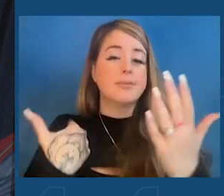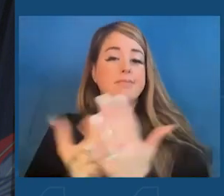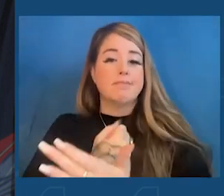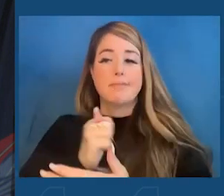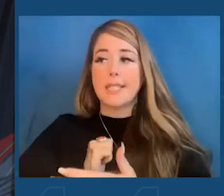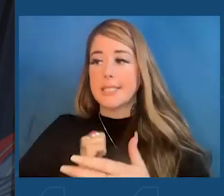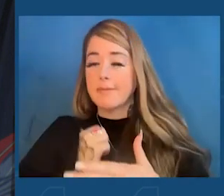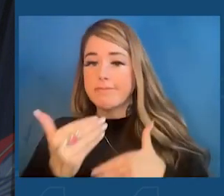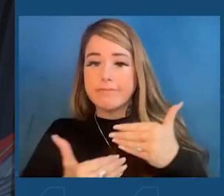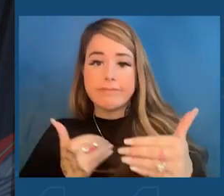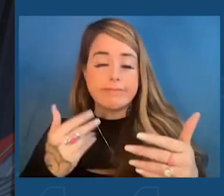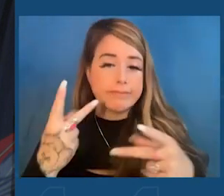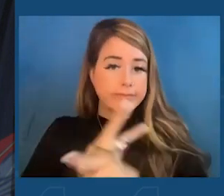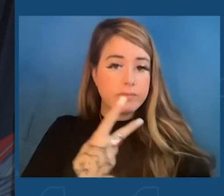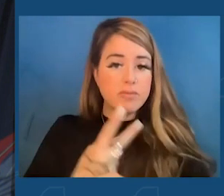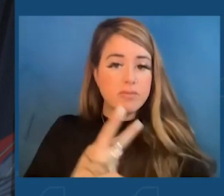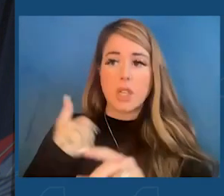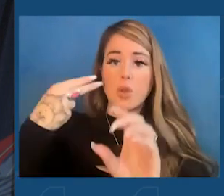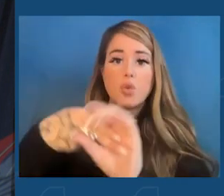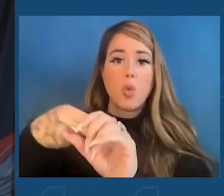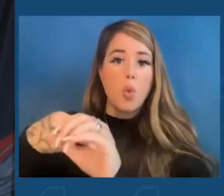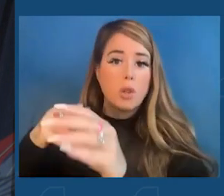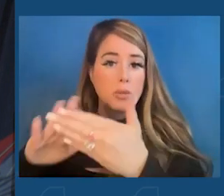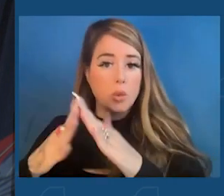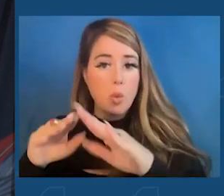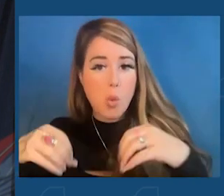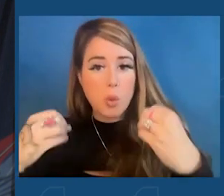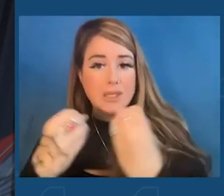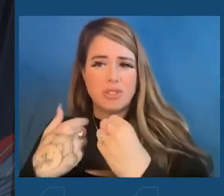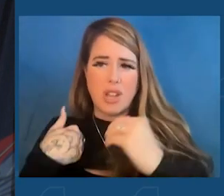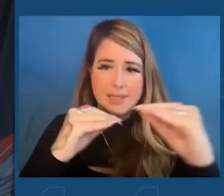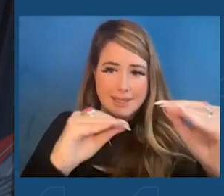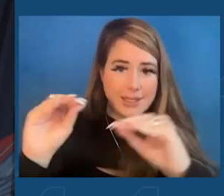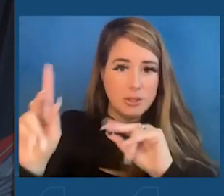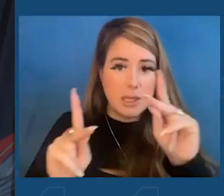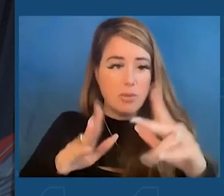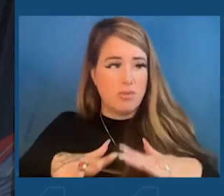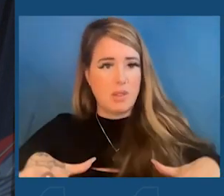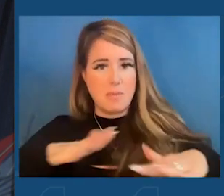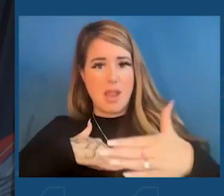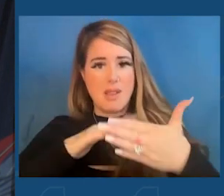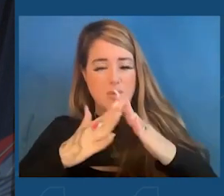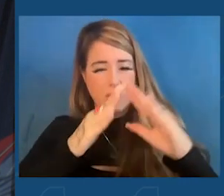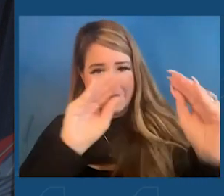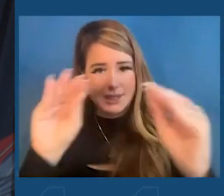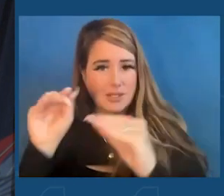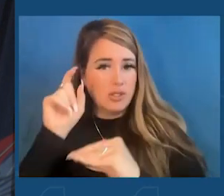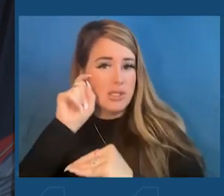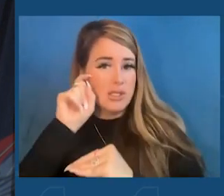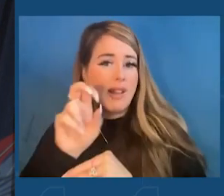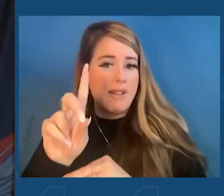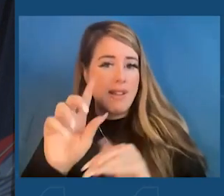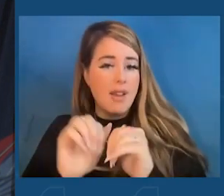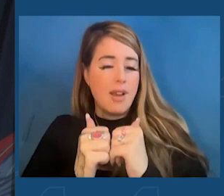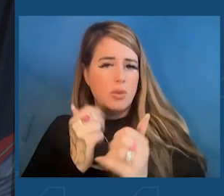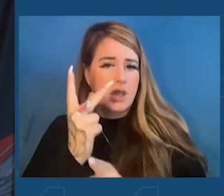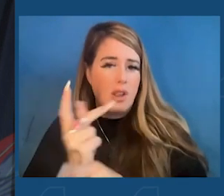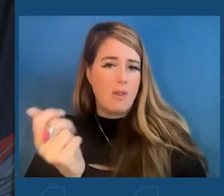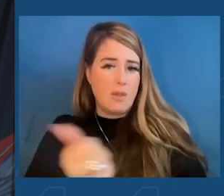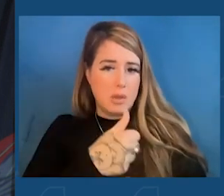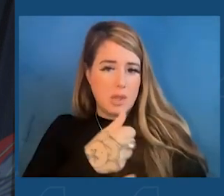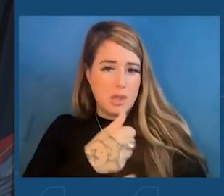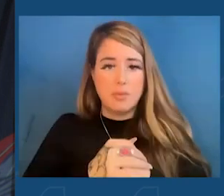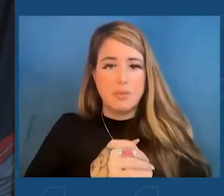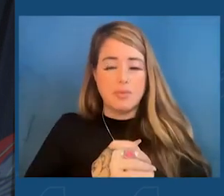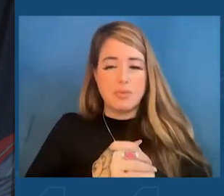decided to join community organizations and to teach people within my community about sex ed and how to take care of themselves. My peers